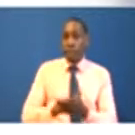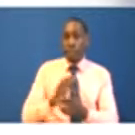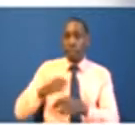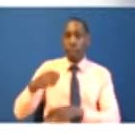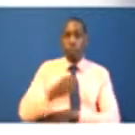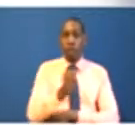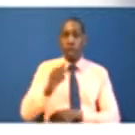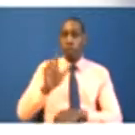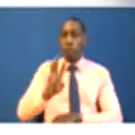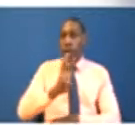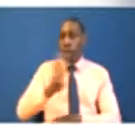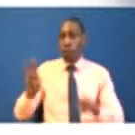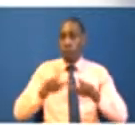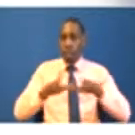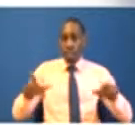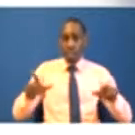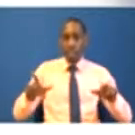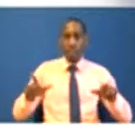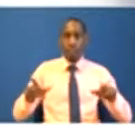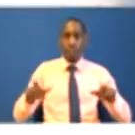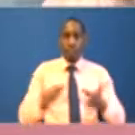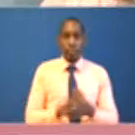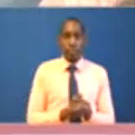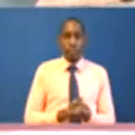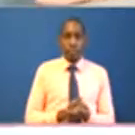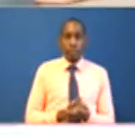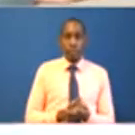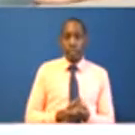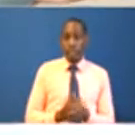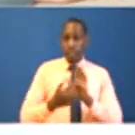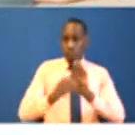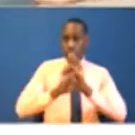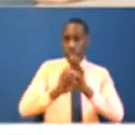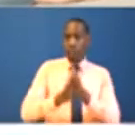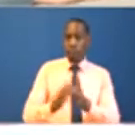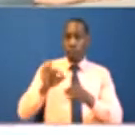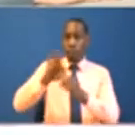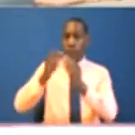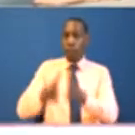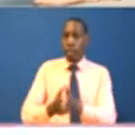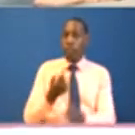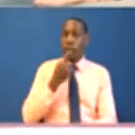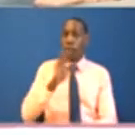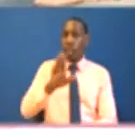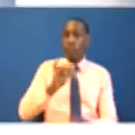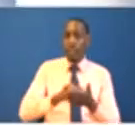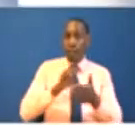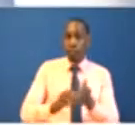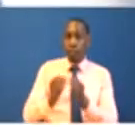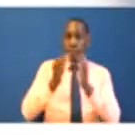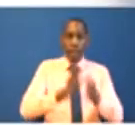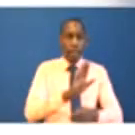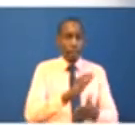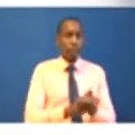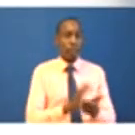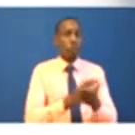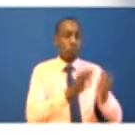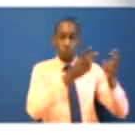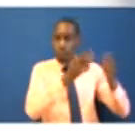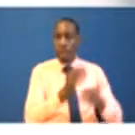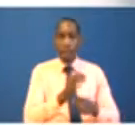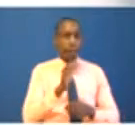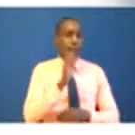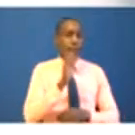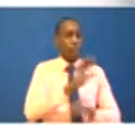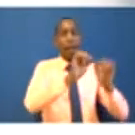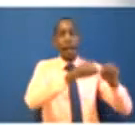around the wrestlers for this one but my personal example yes they will tell you know uh we've heard you we know you're